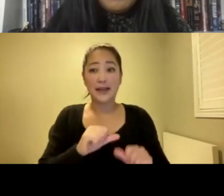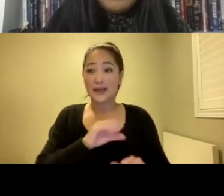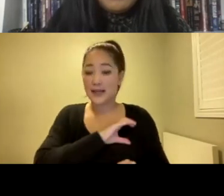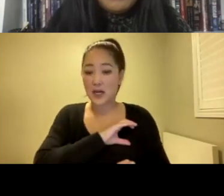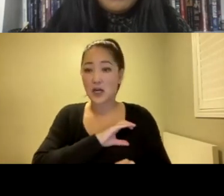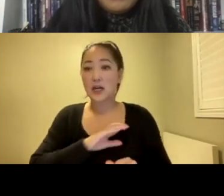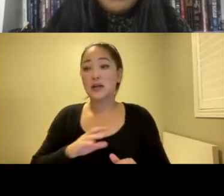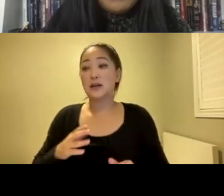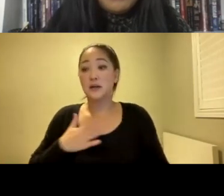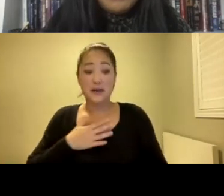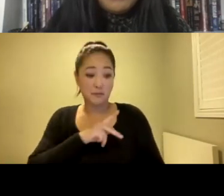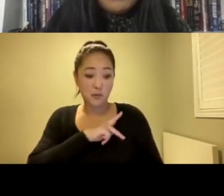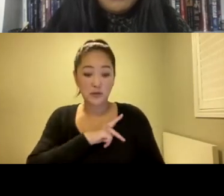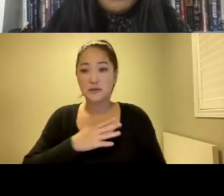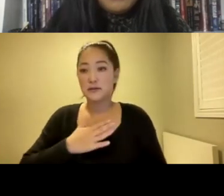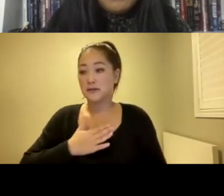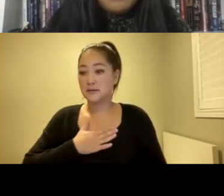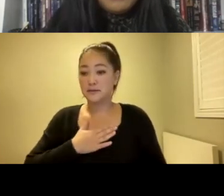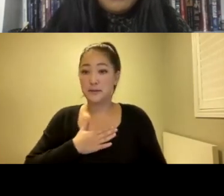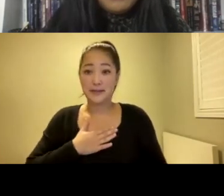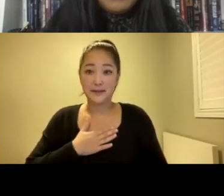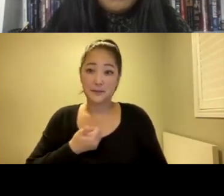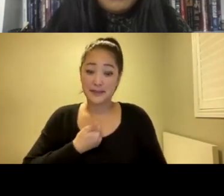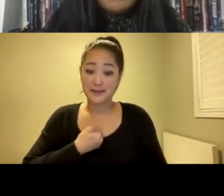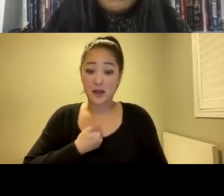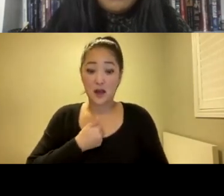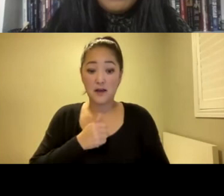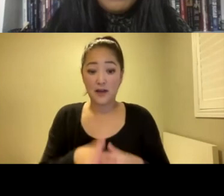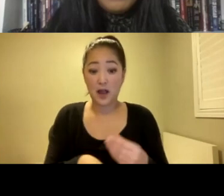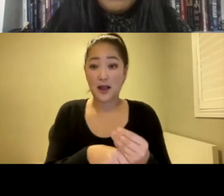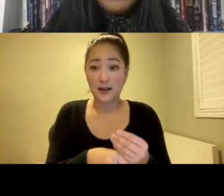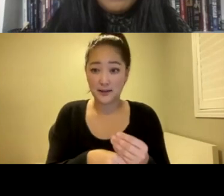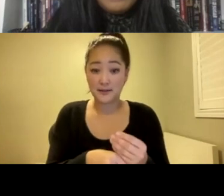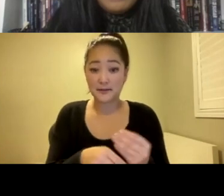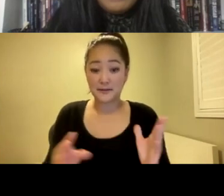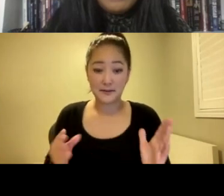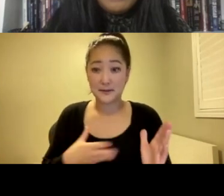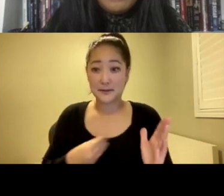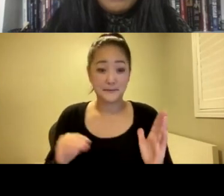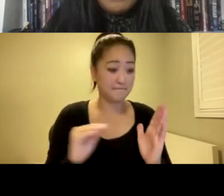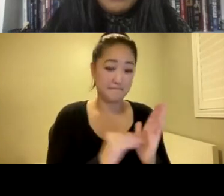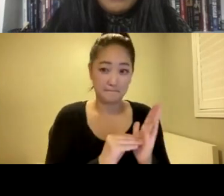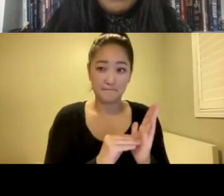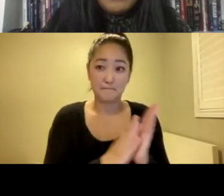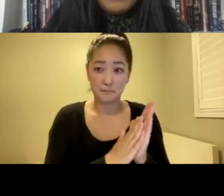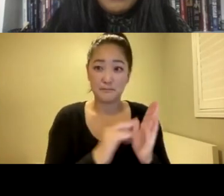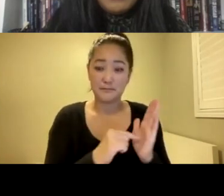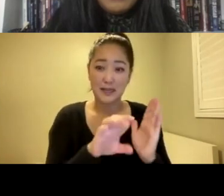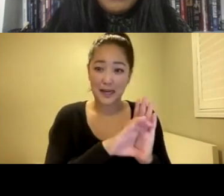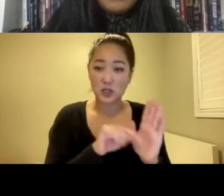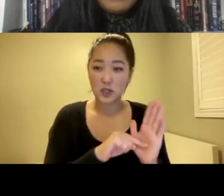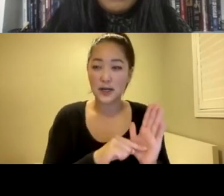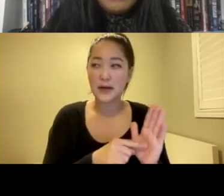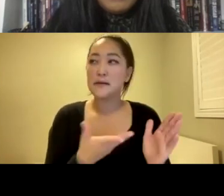put something personal in a scene, in a place, it does. It lets you see it in a different way. And I think